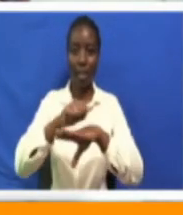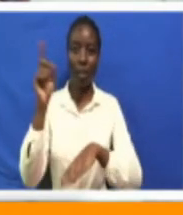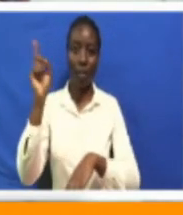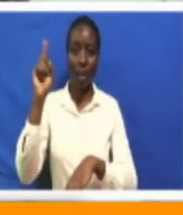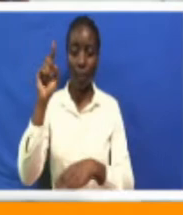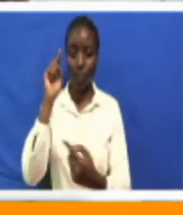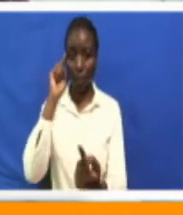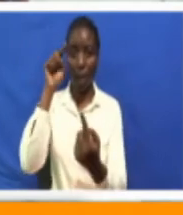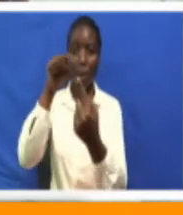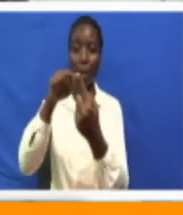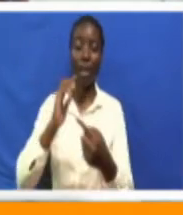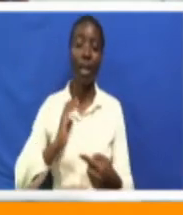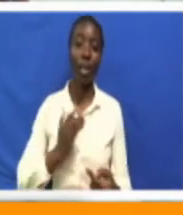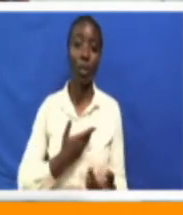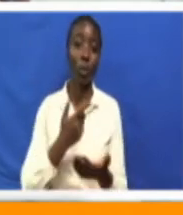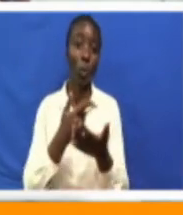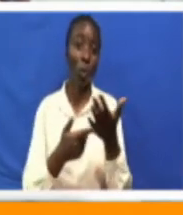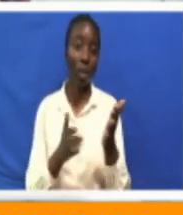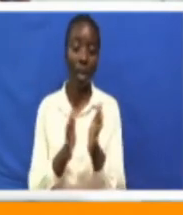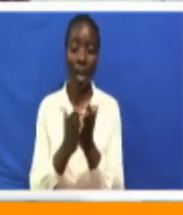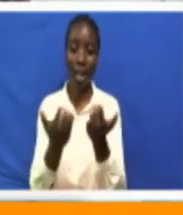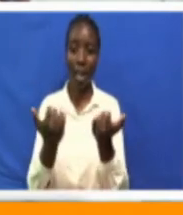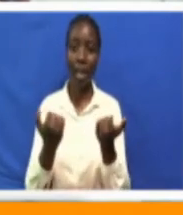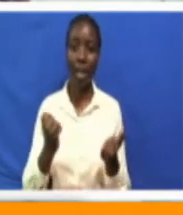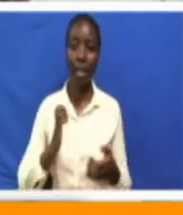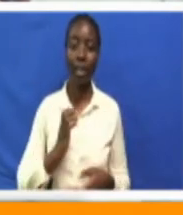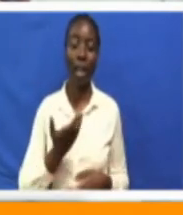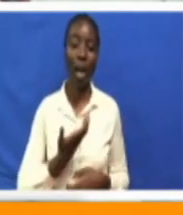to namai